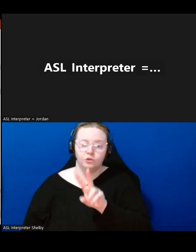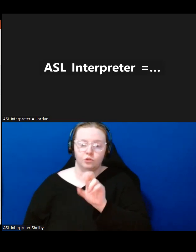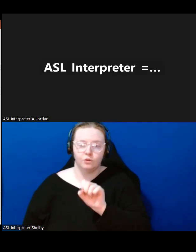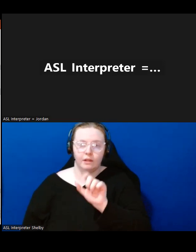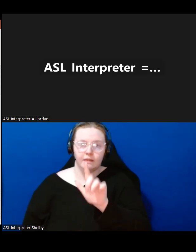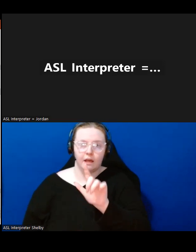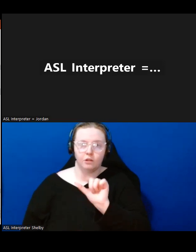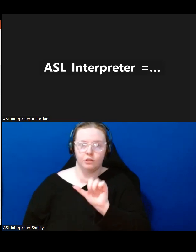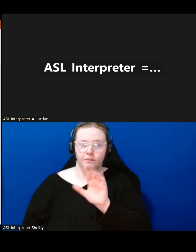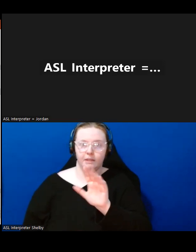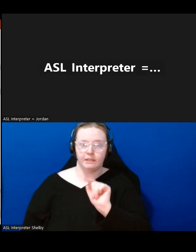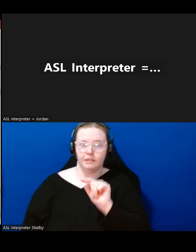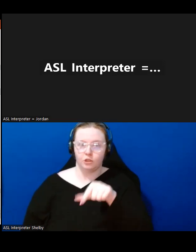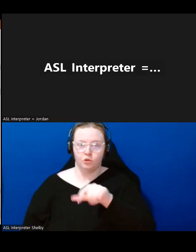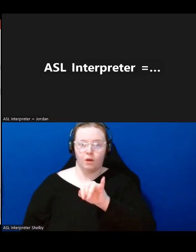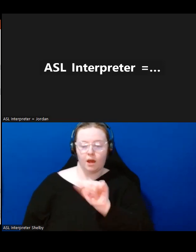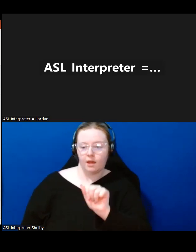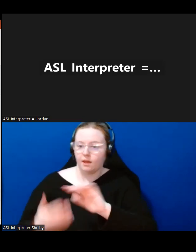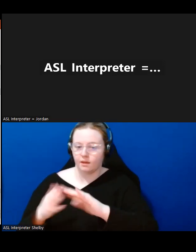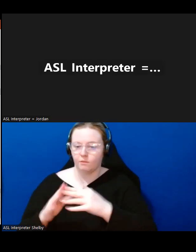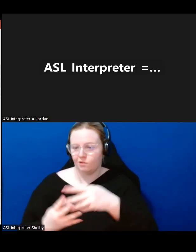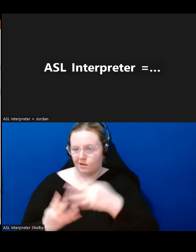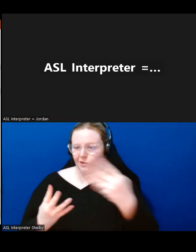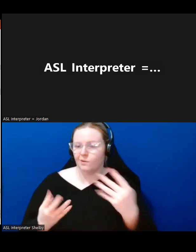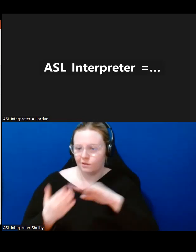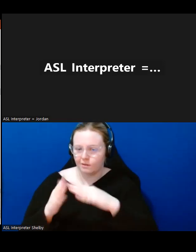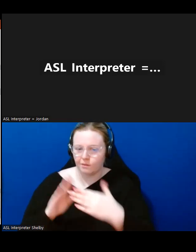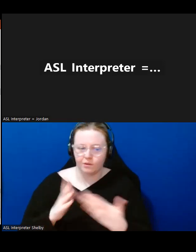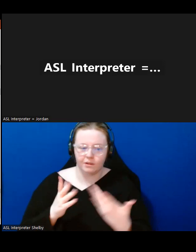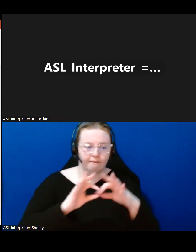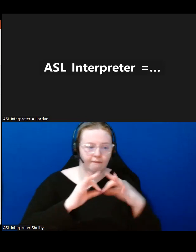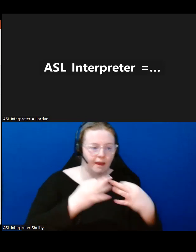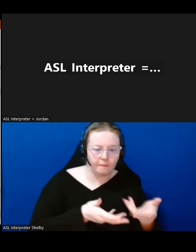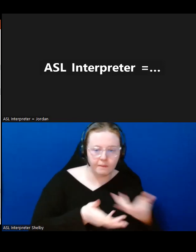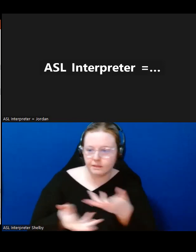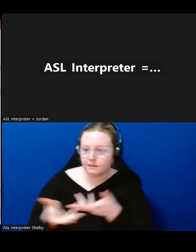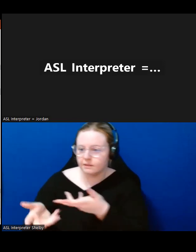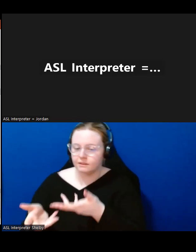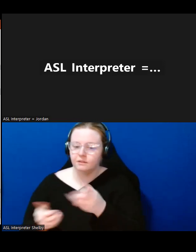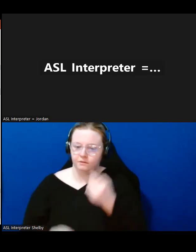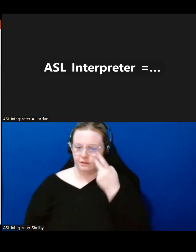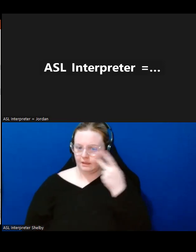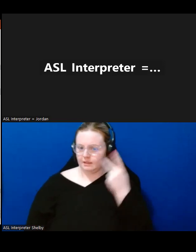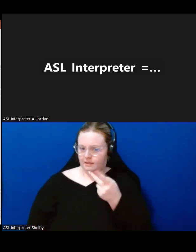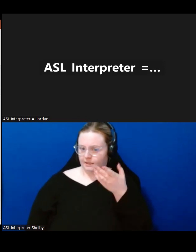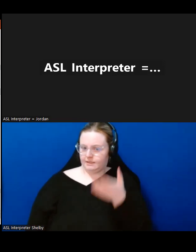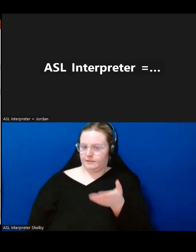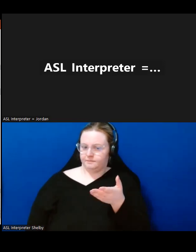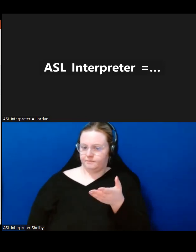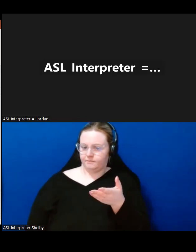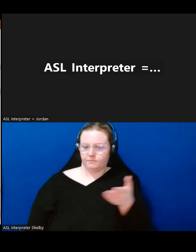plus community, families. So you can see that there would be a